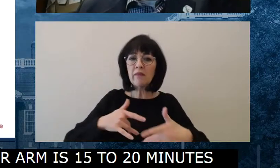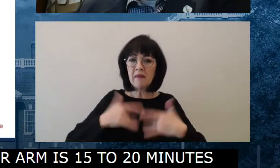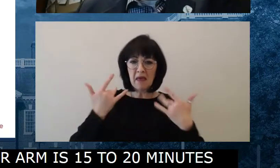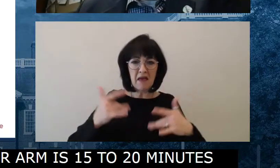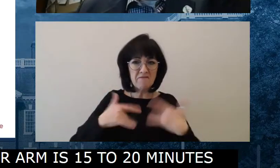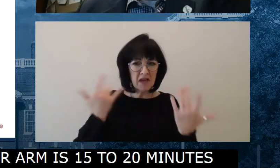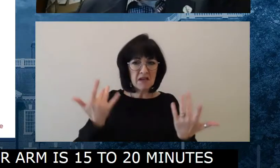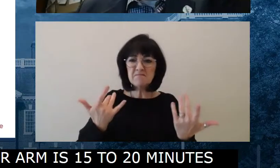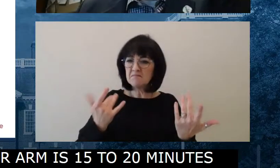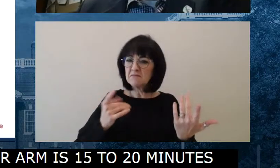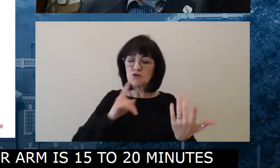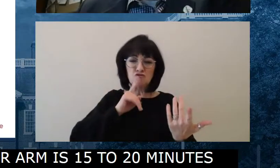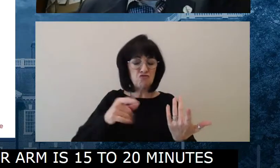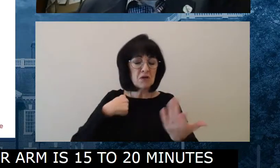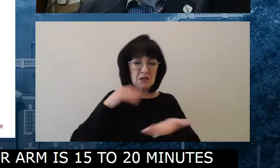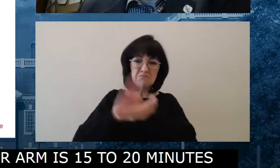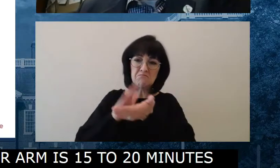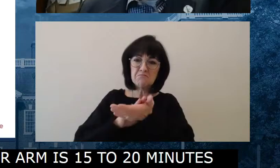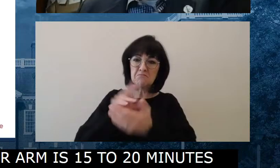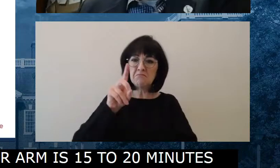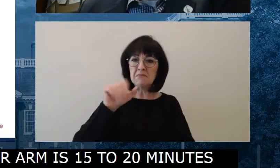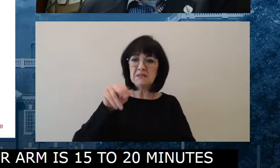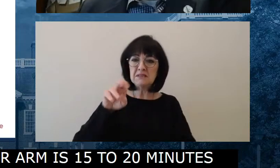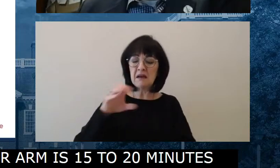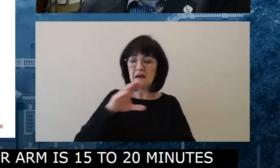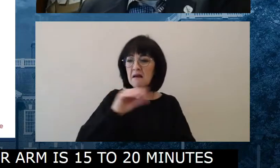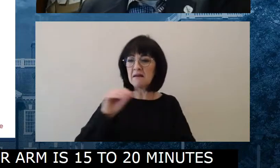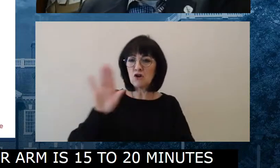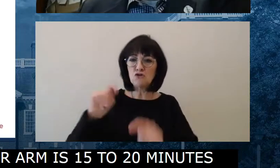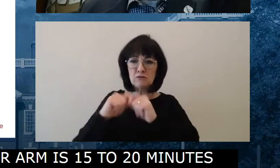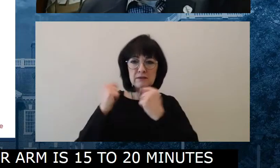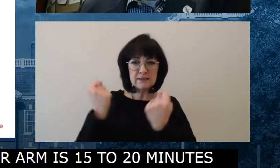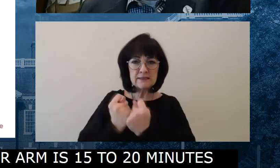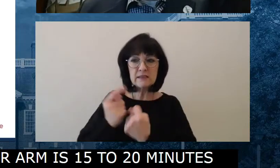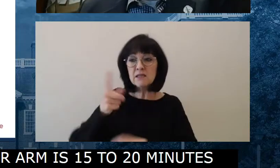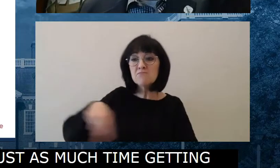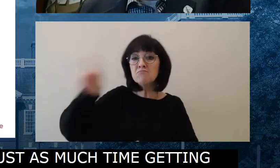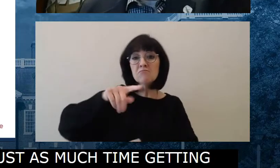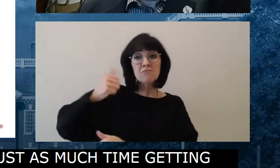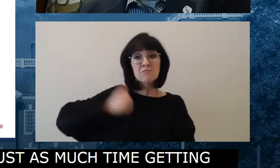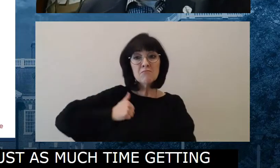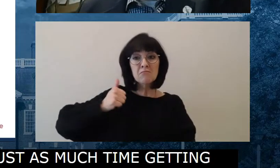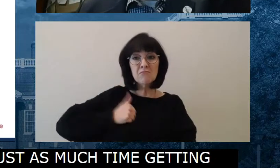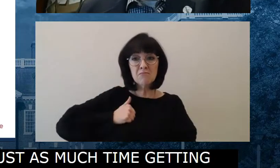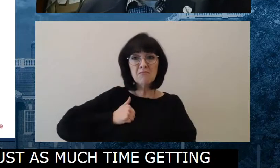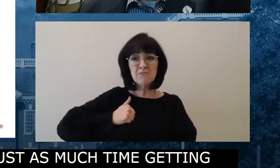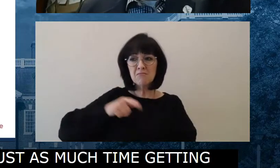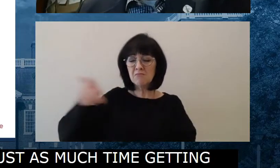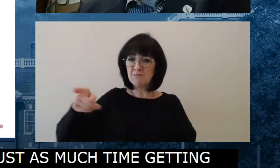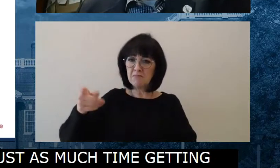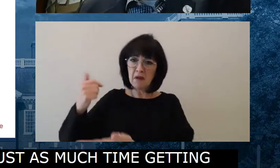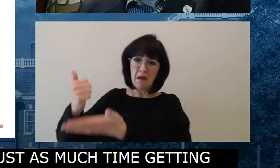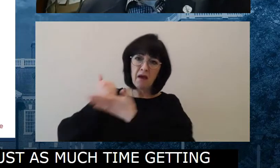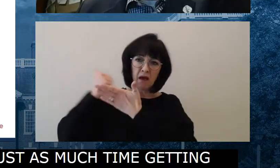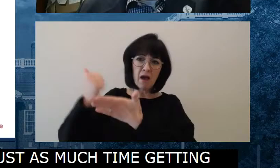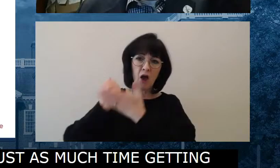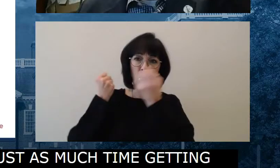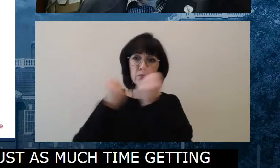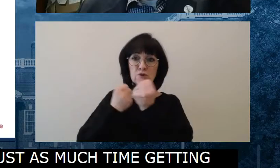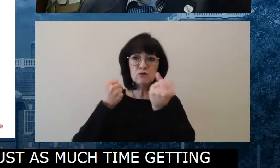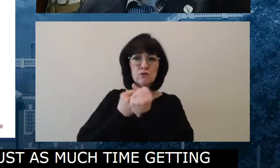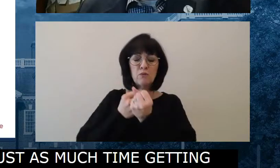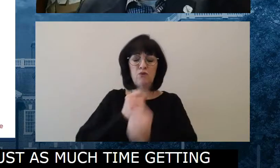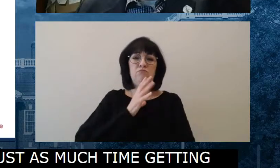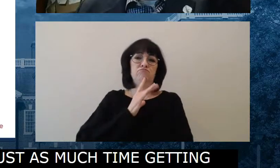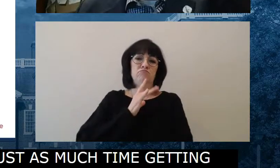every week. Kudos to Diane and her team and the National Guard men and women that we have out there, about 90 that will be out there this weekend assisting public health,